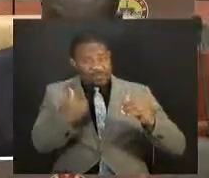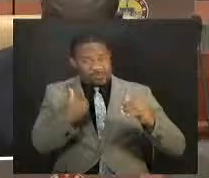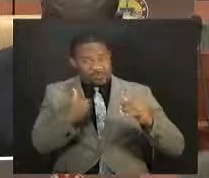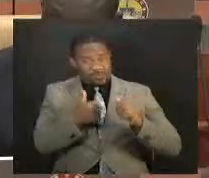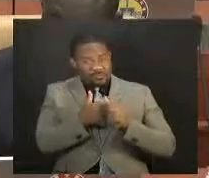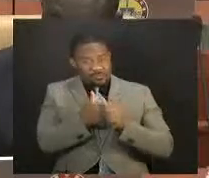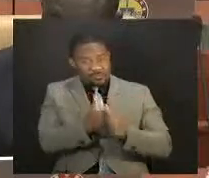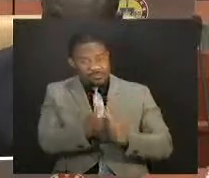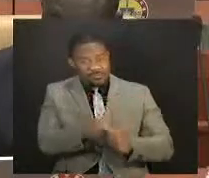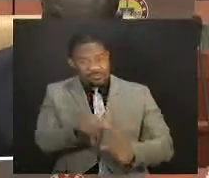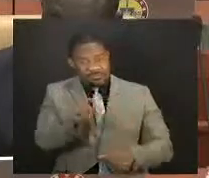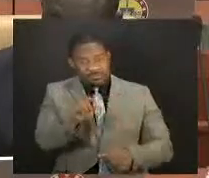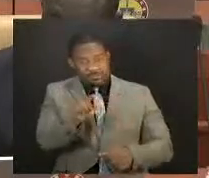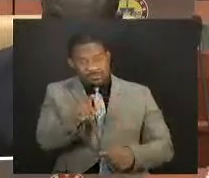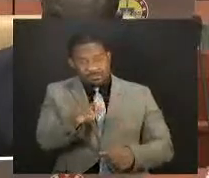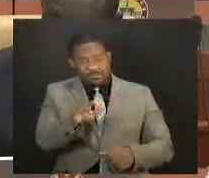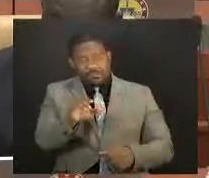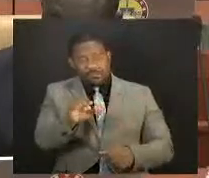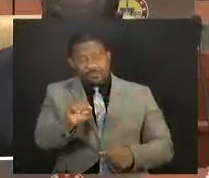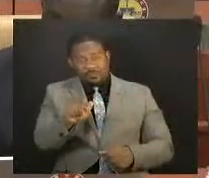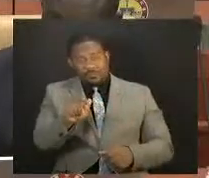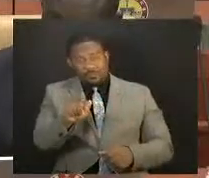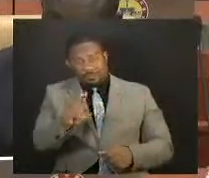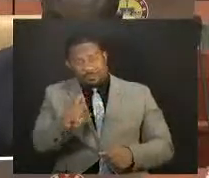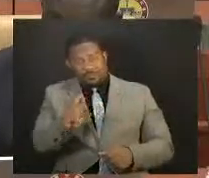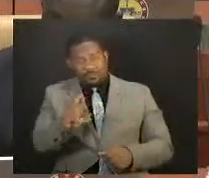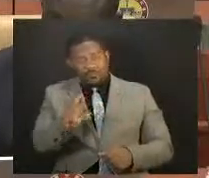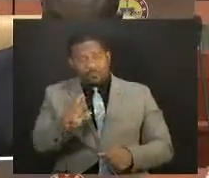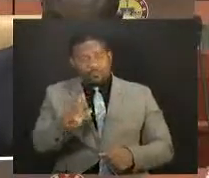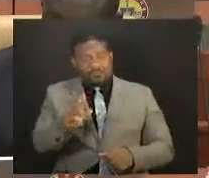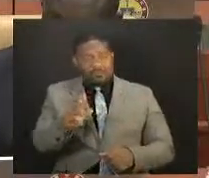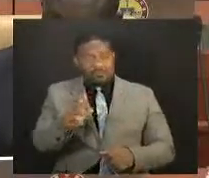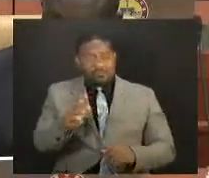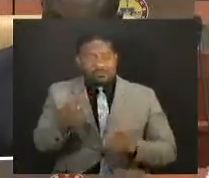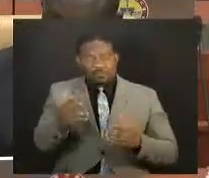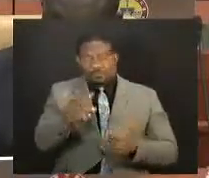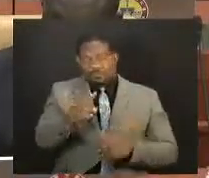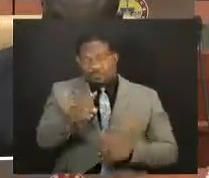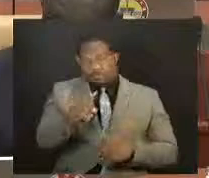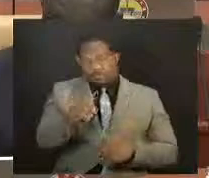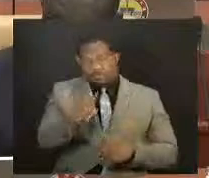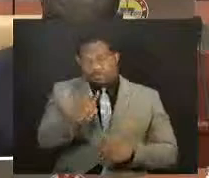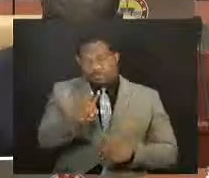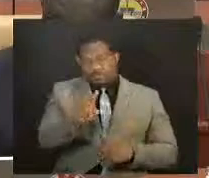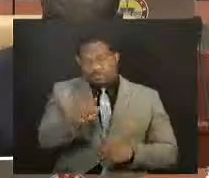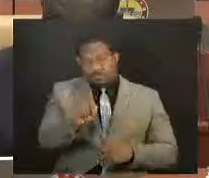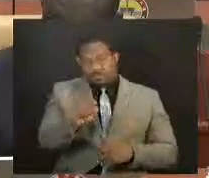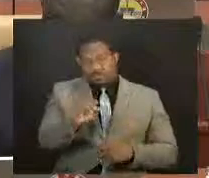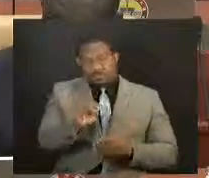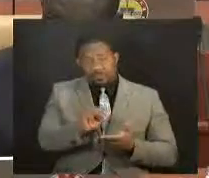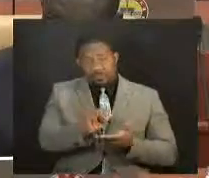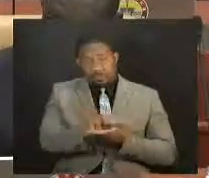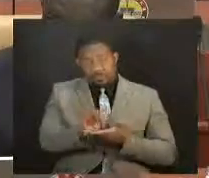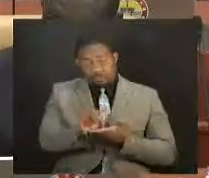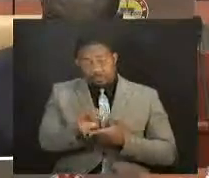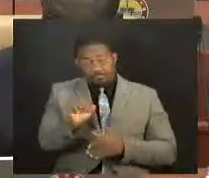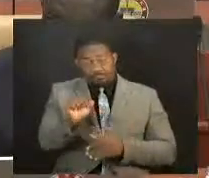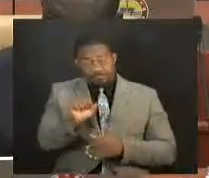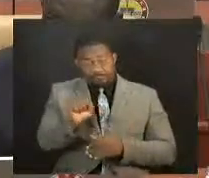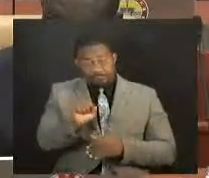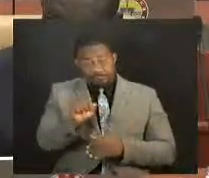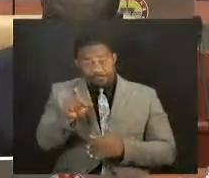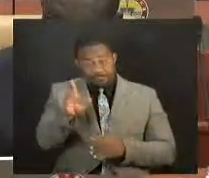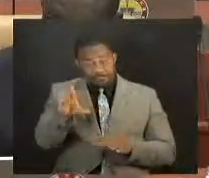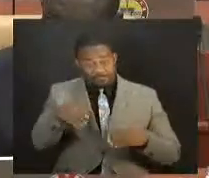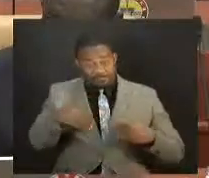with 2025-2026, albeit the cost of 220 million, will you admit